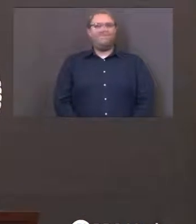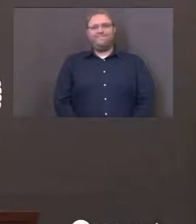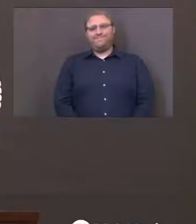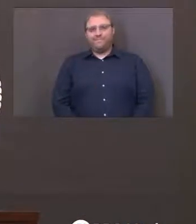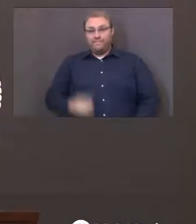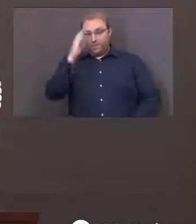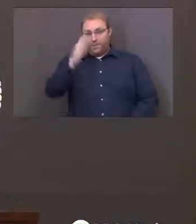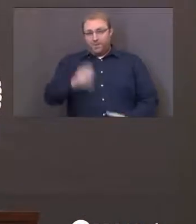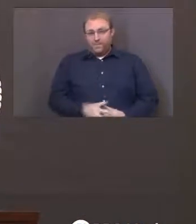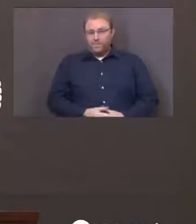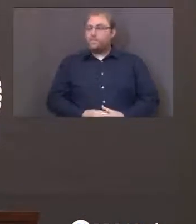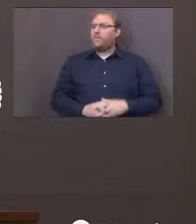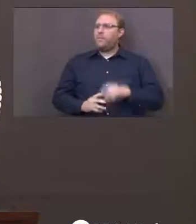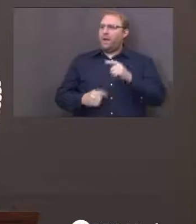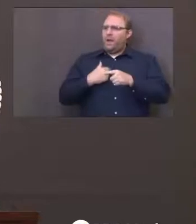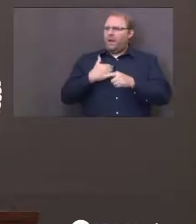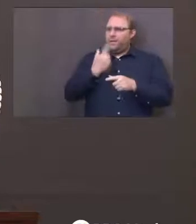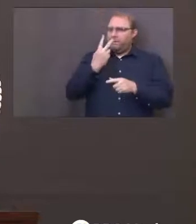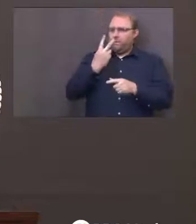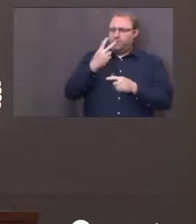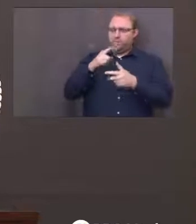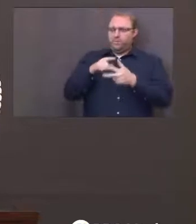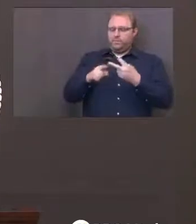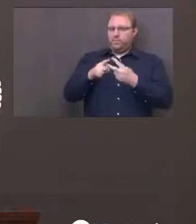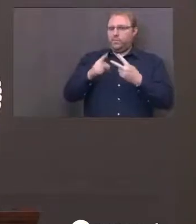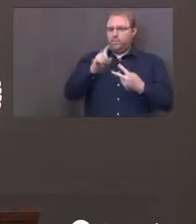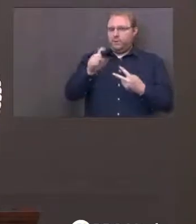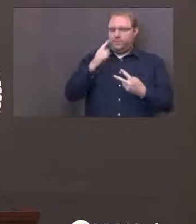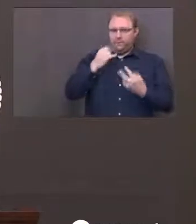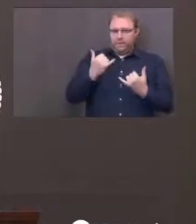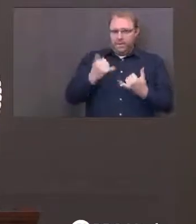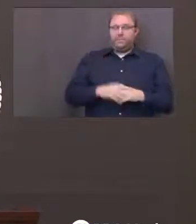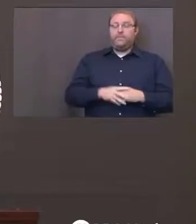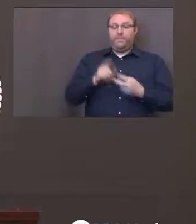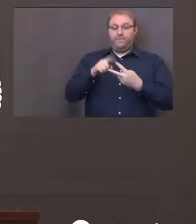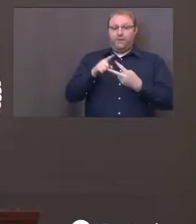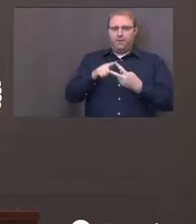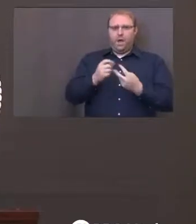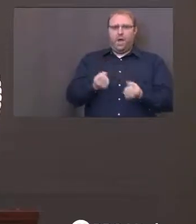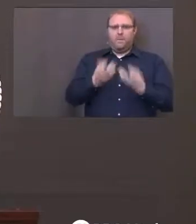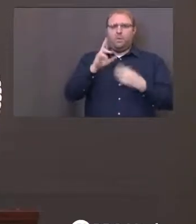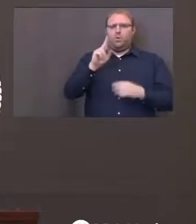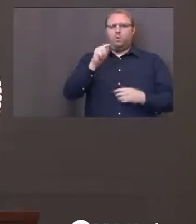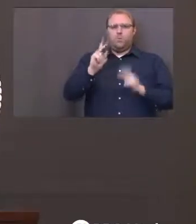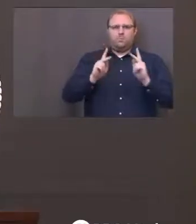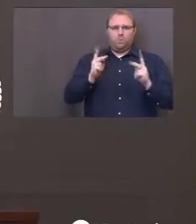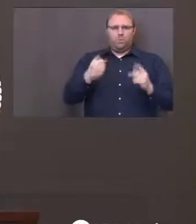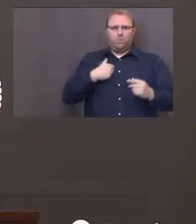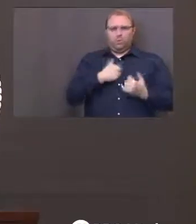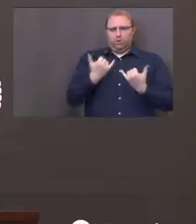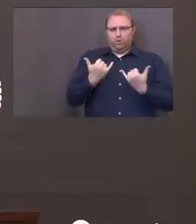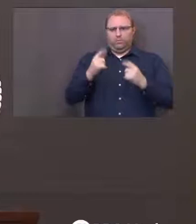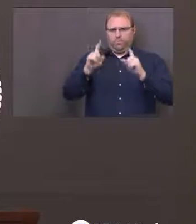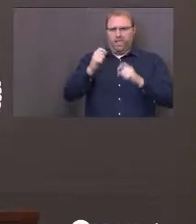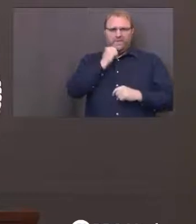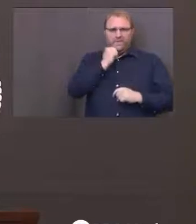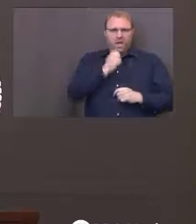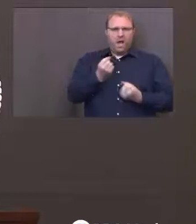Hi, Dr. Dunn. So I've got a two-part question for you today. First part is, how many Utons are we currently testing